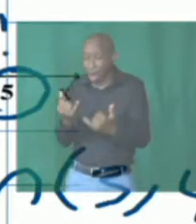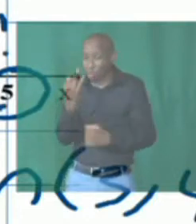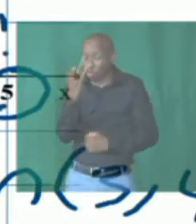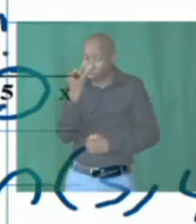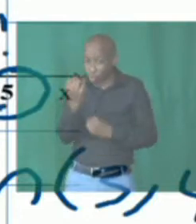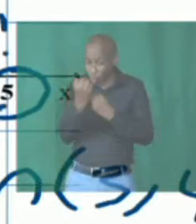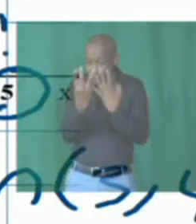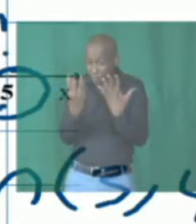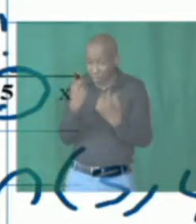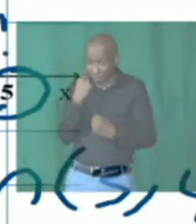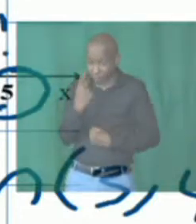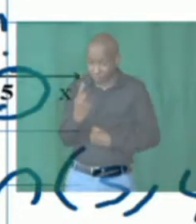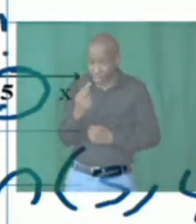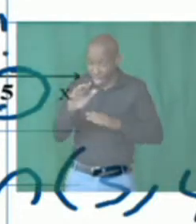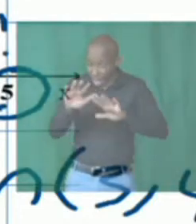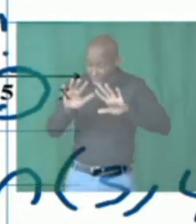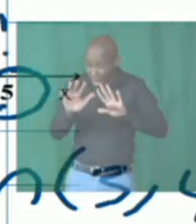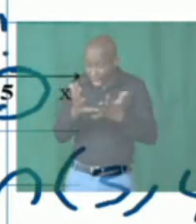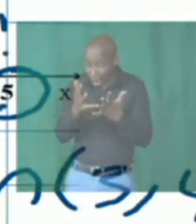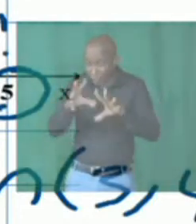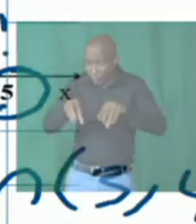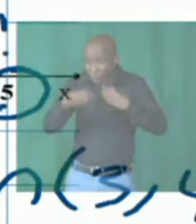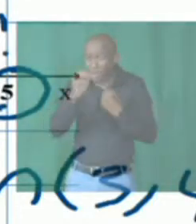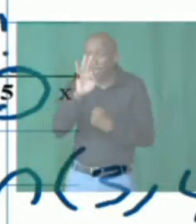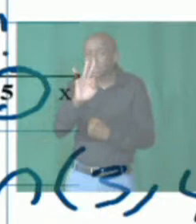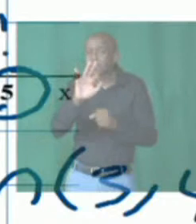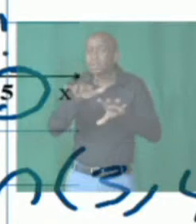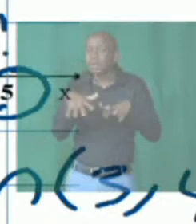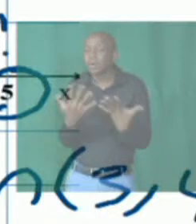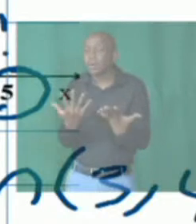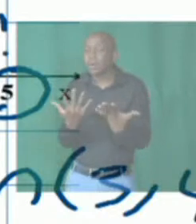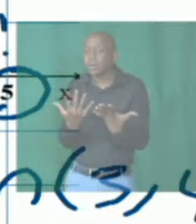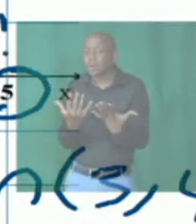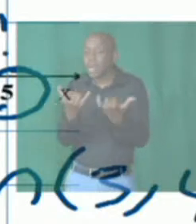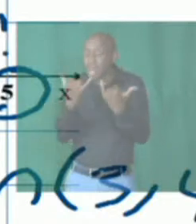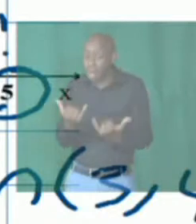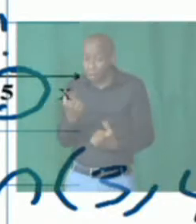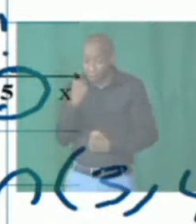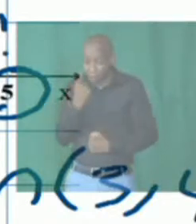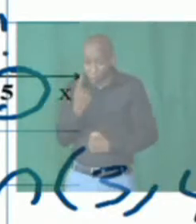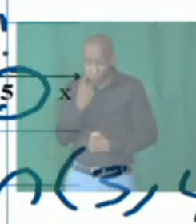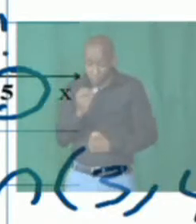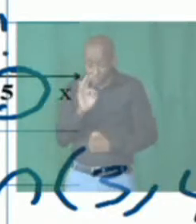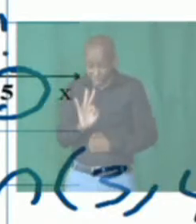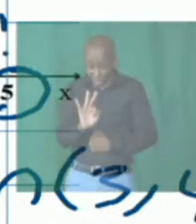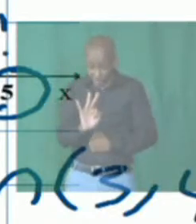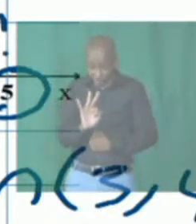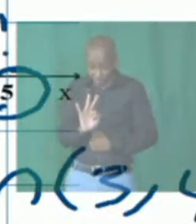numbers, how can we find this 3? Notice this 3